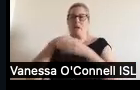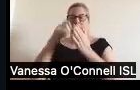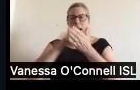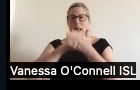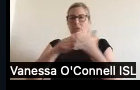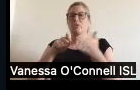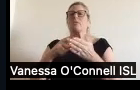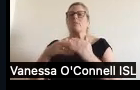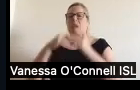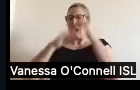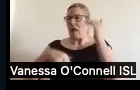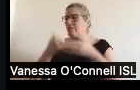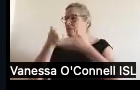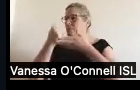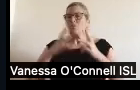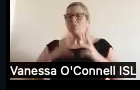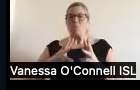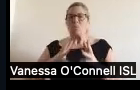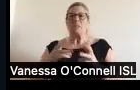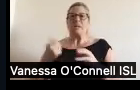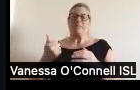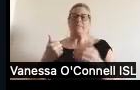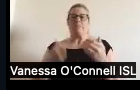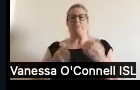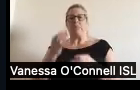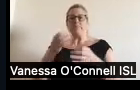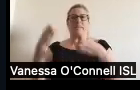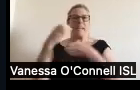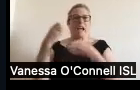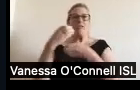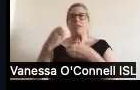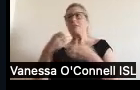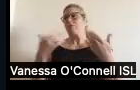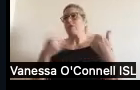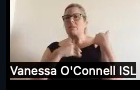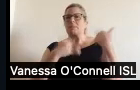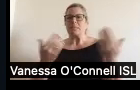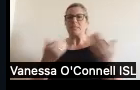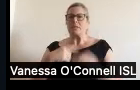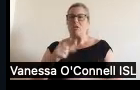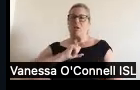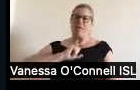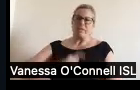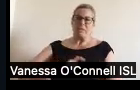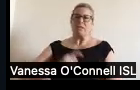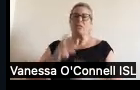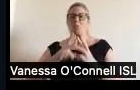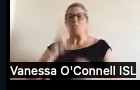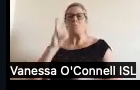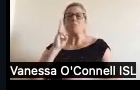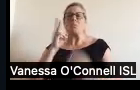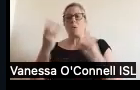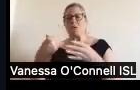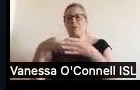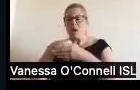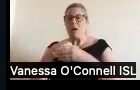with caring responsibilities, a lack of confidence among women that want to run, and women often just